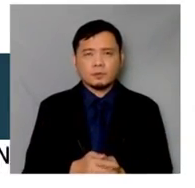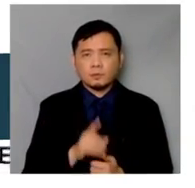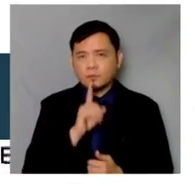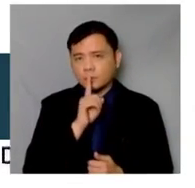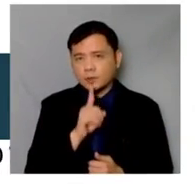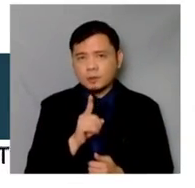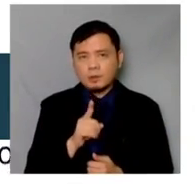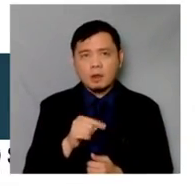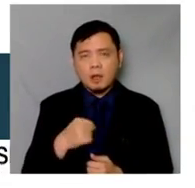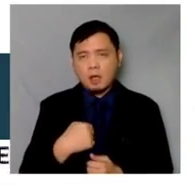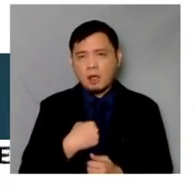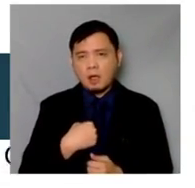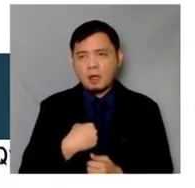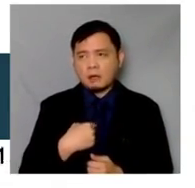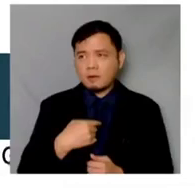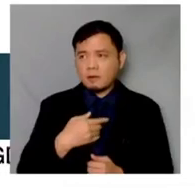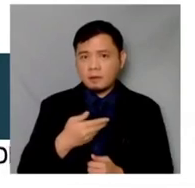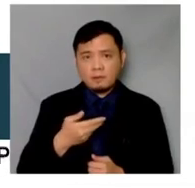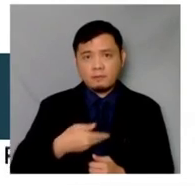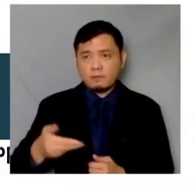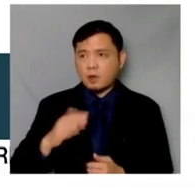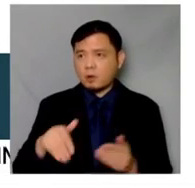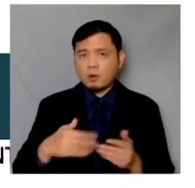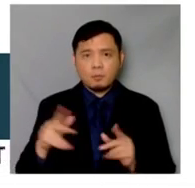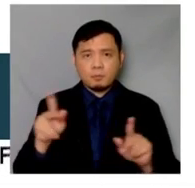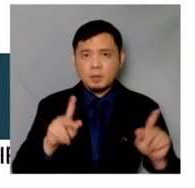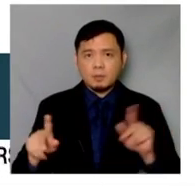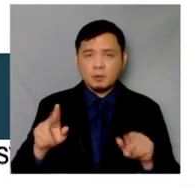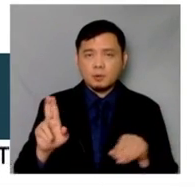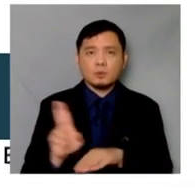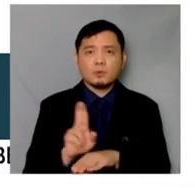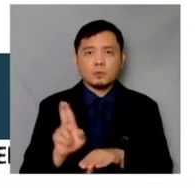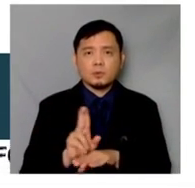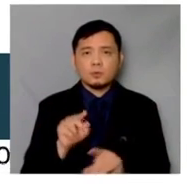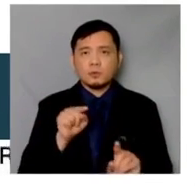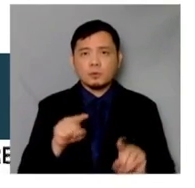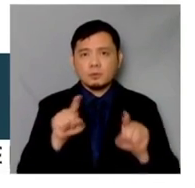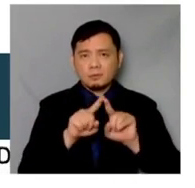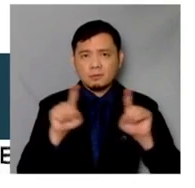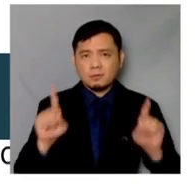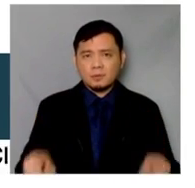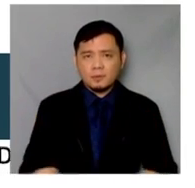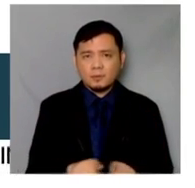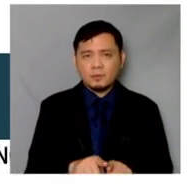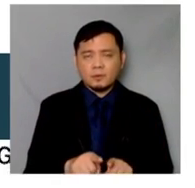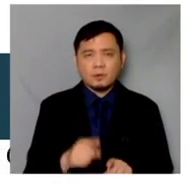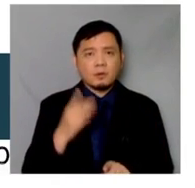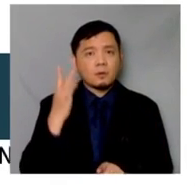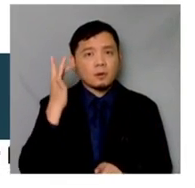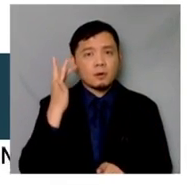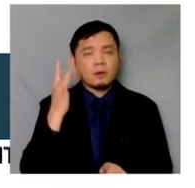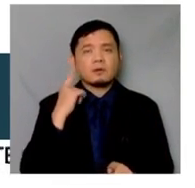you here to think about this. It can be used, in fact, to check prosecutorial